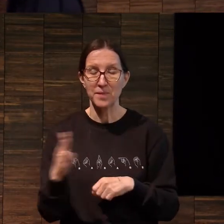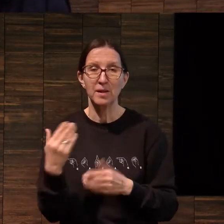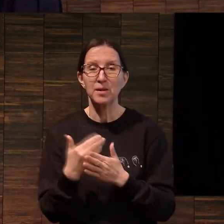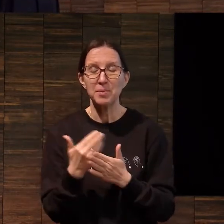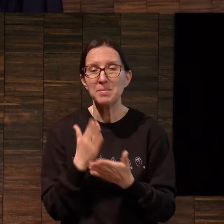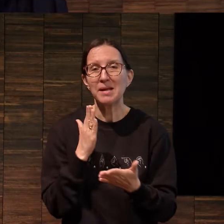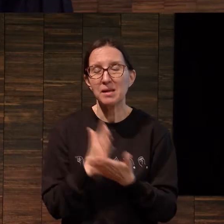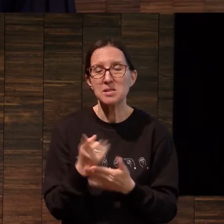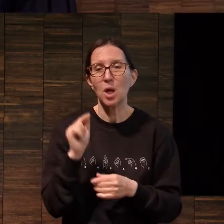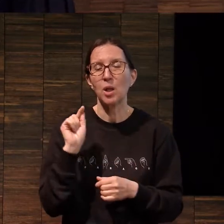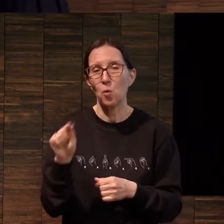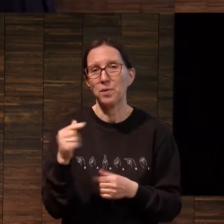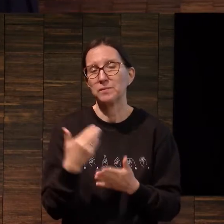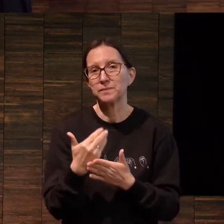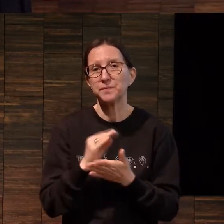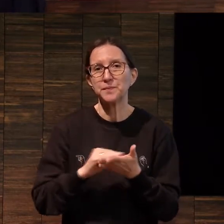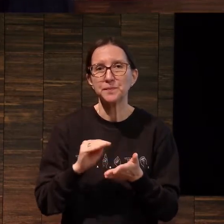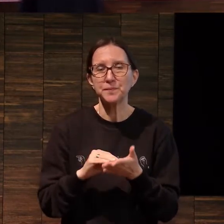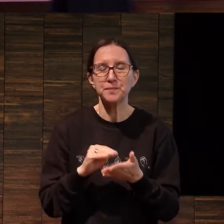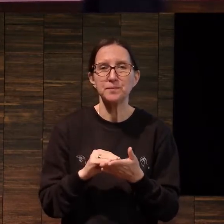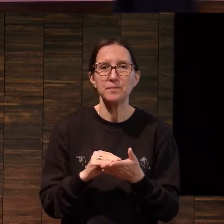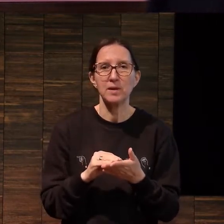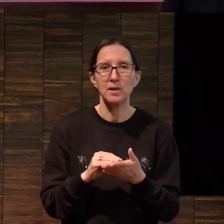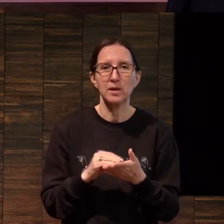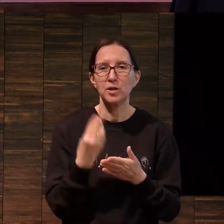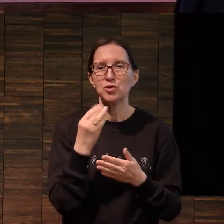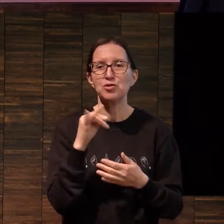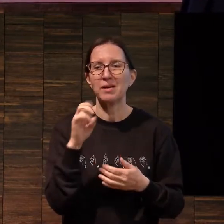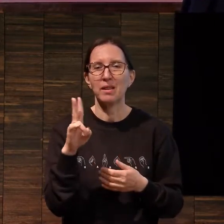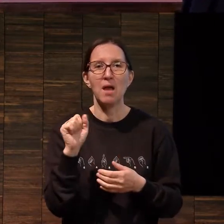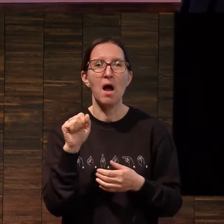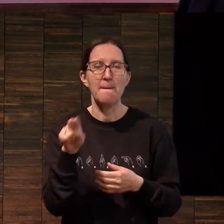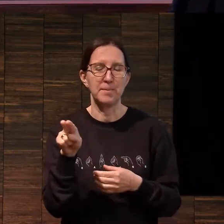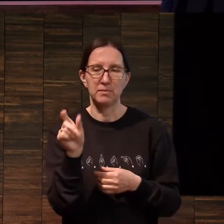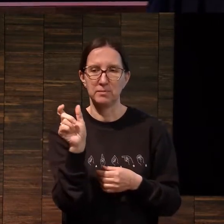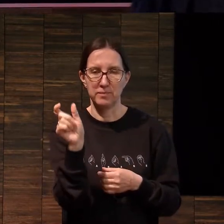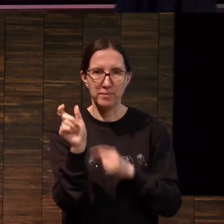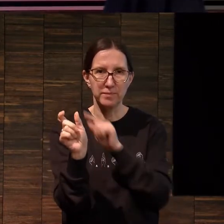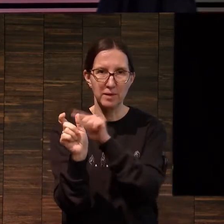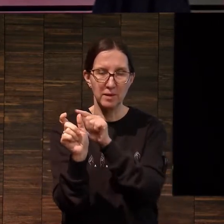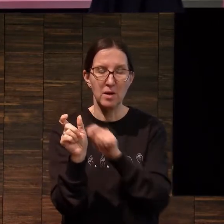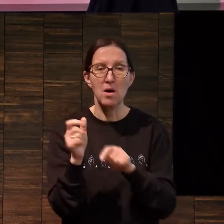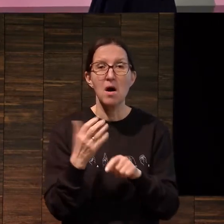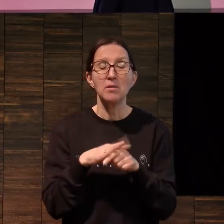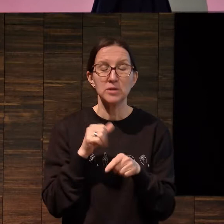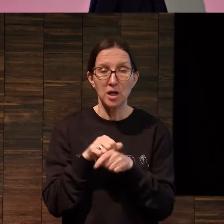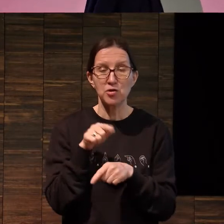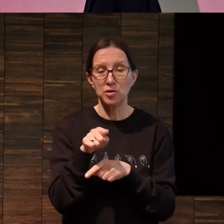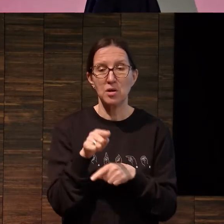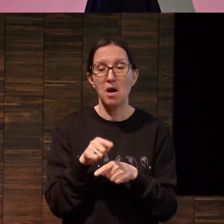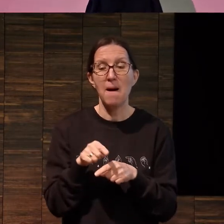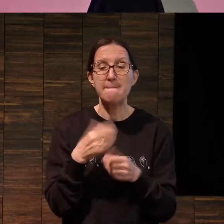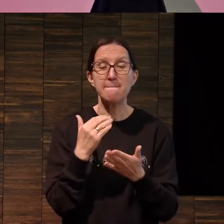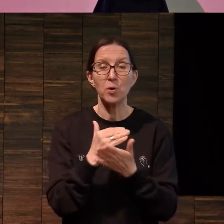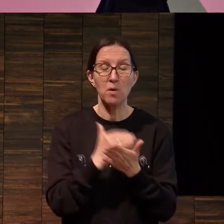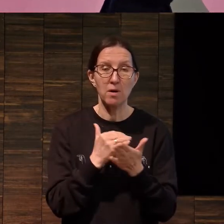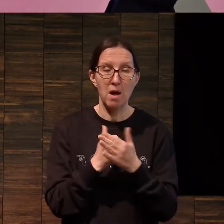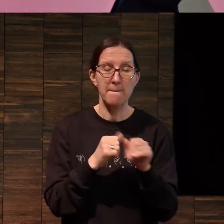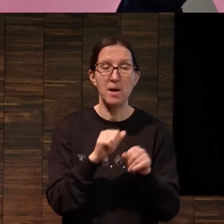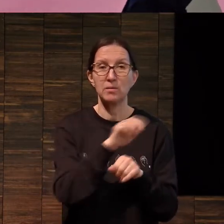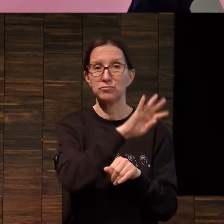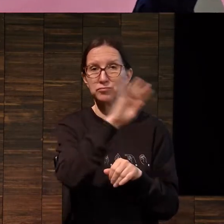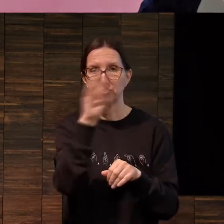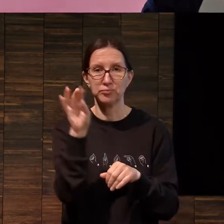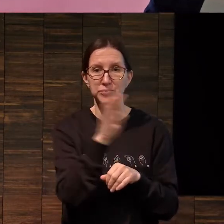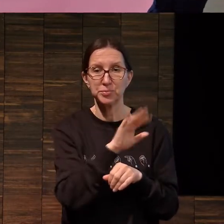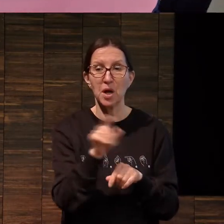it? For example, there is a button, shrine up can be seen here on